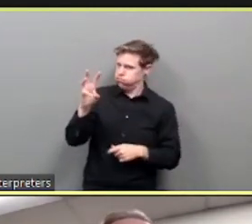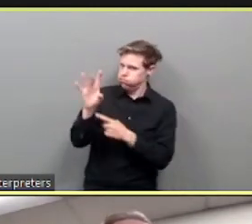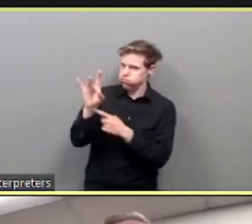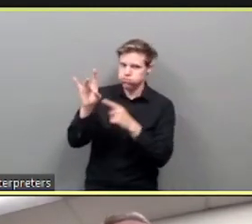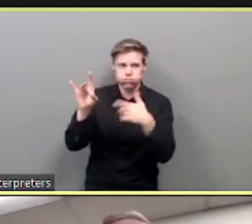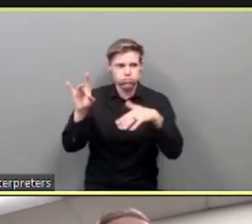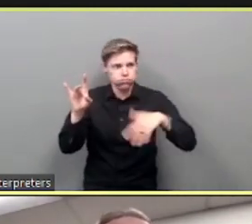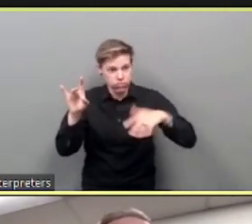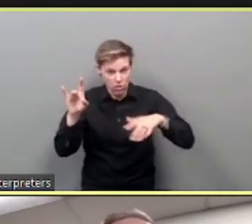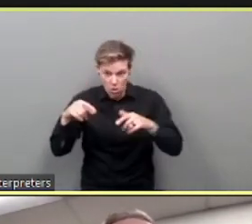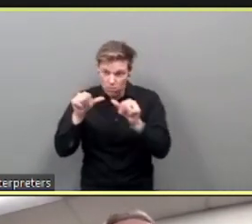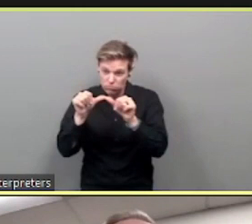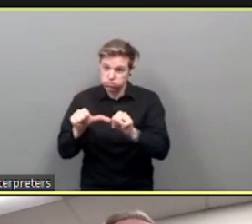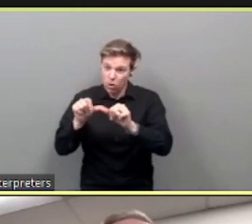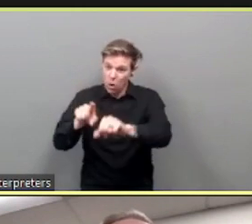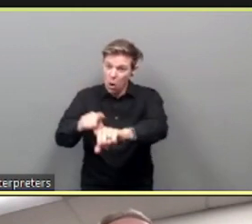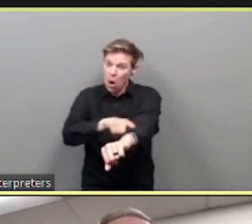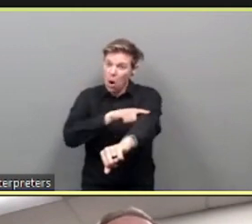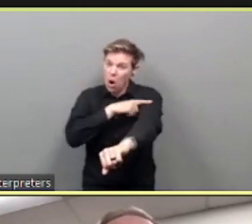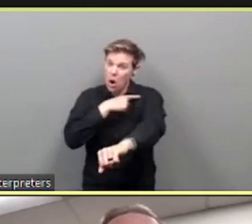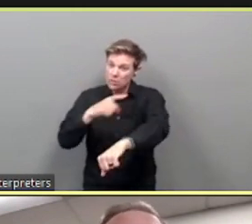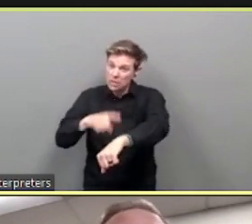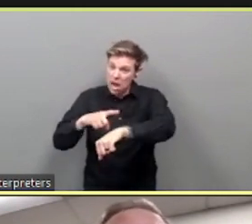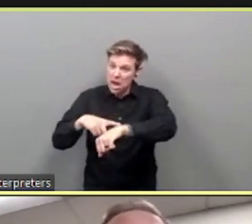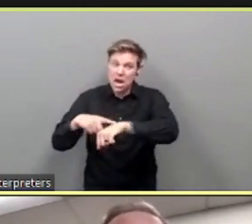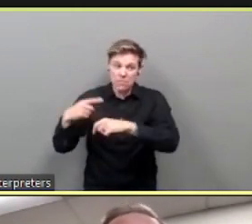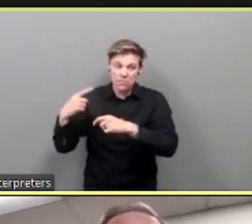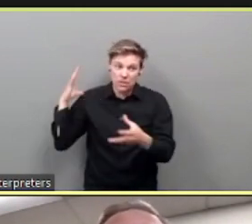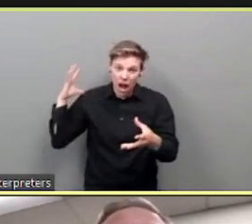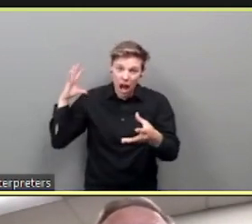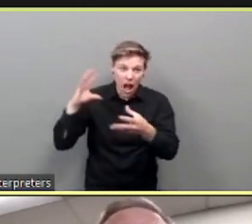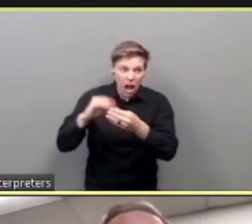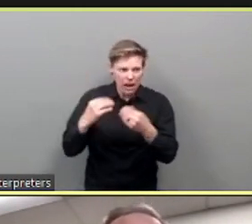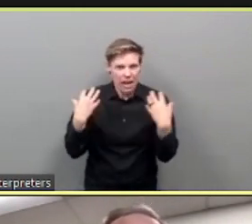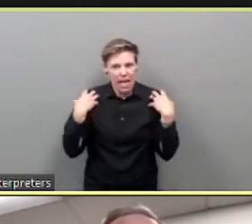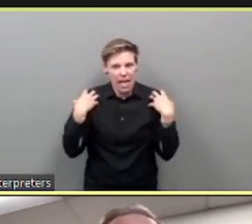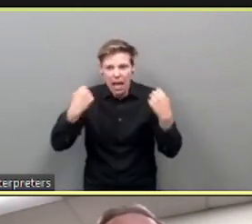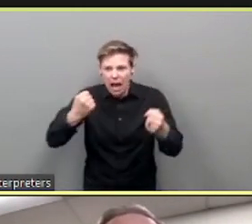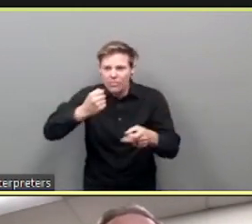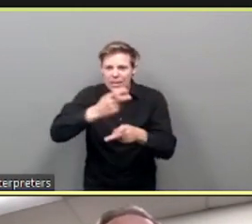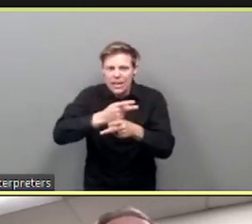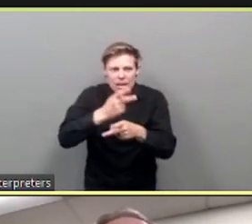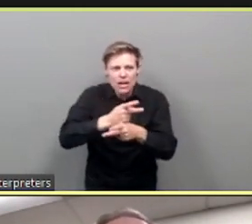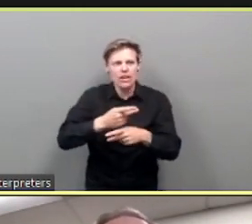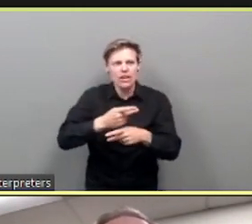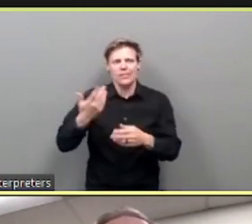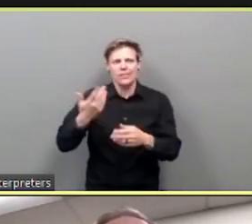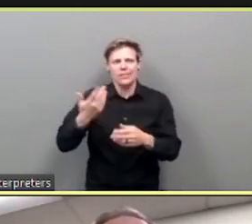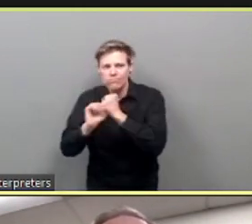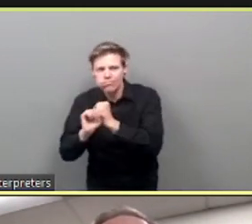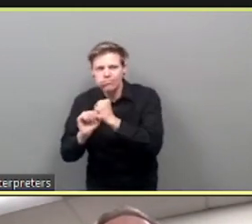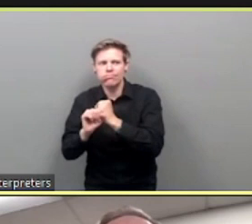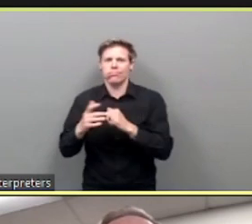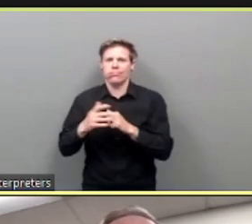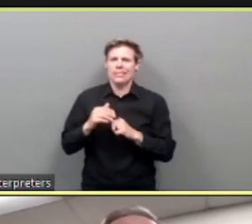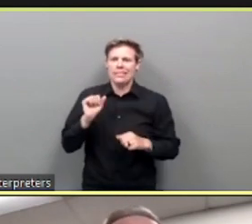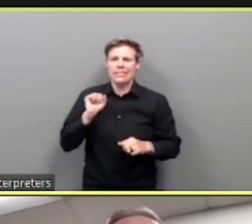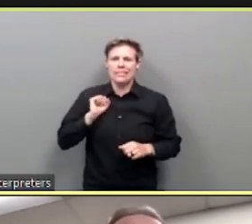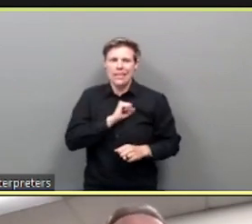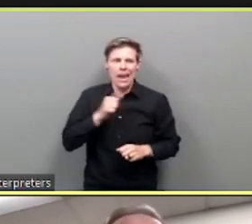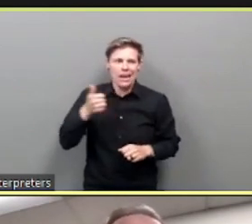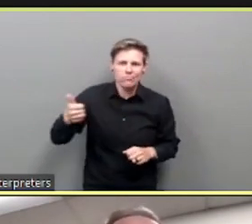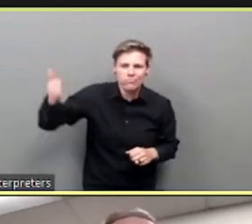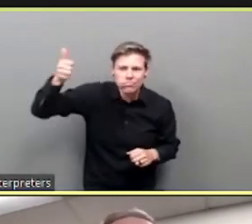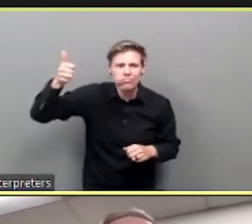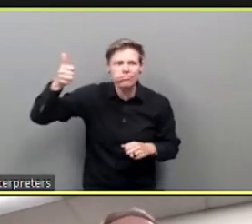time. Healthcare workers, the media, state officials, others, families,